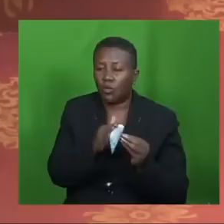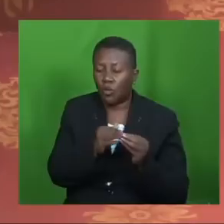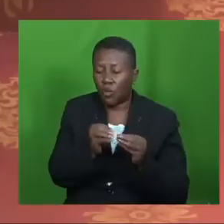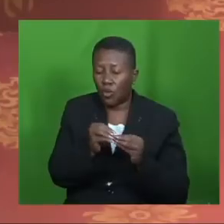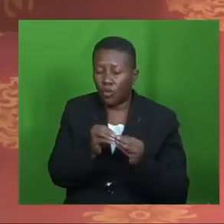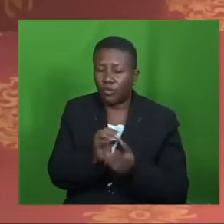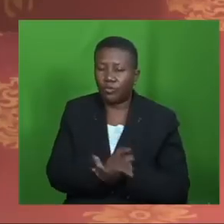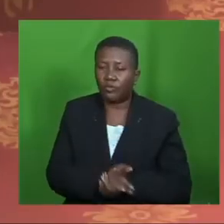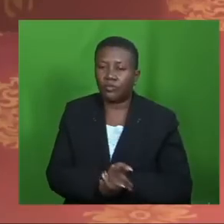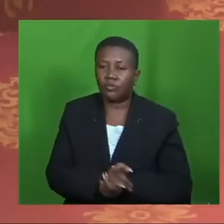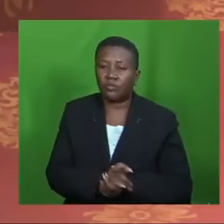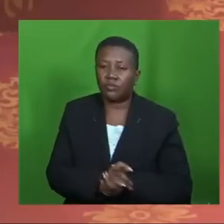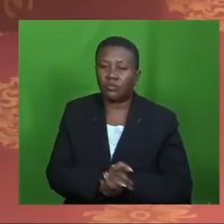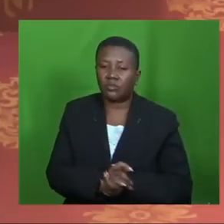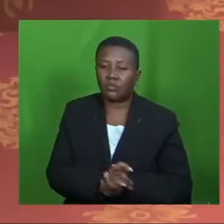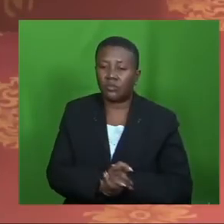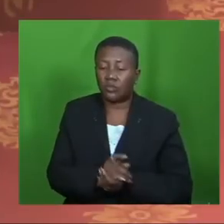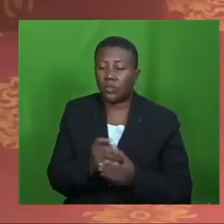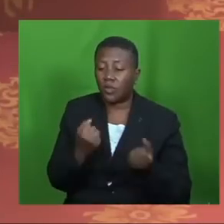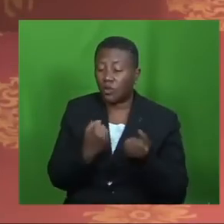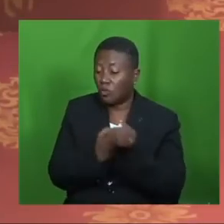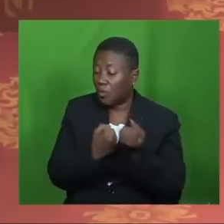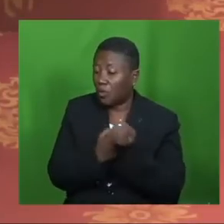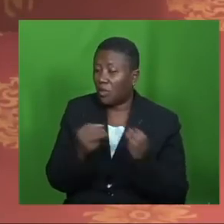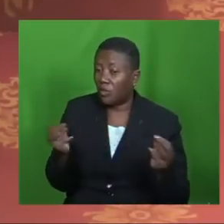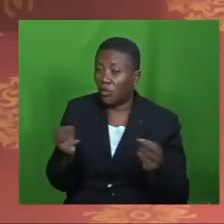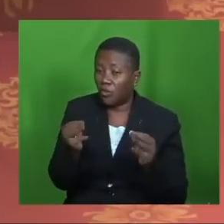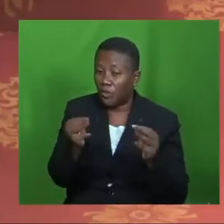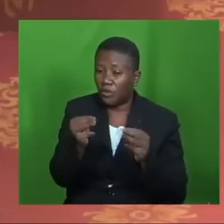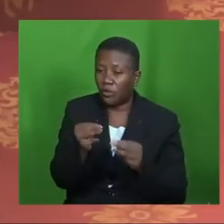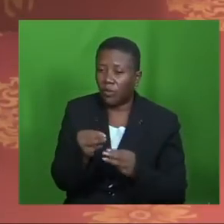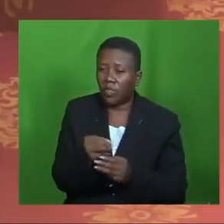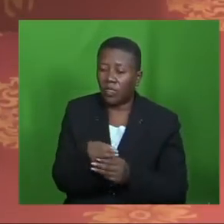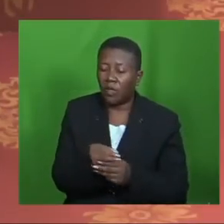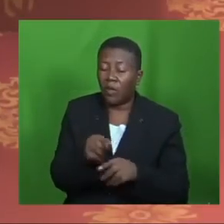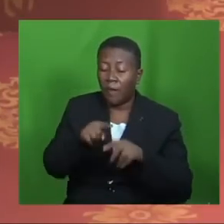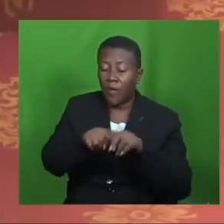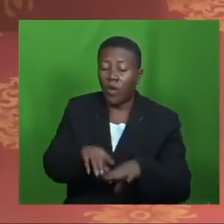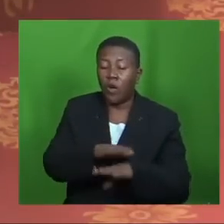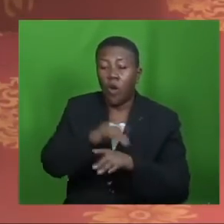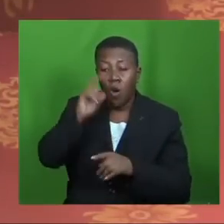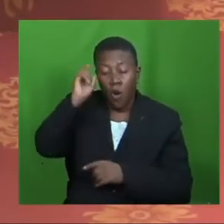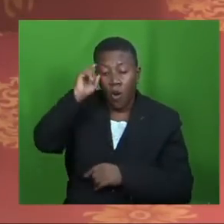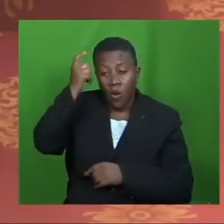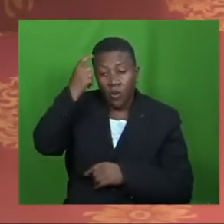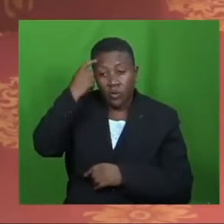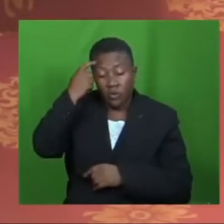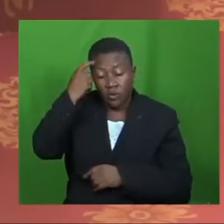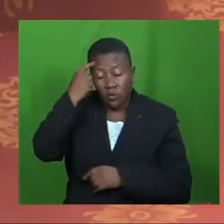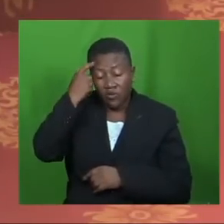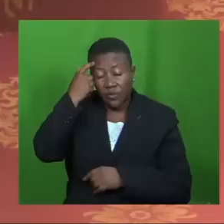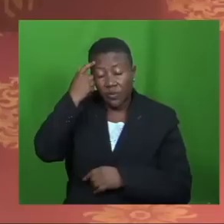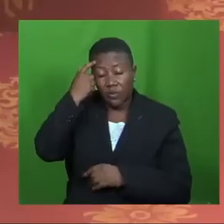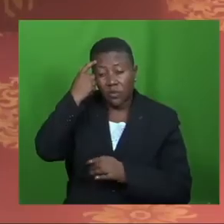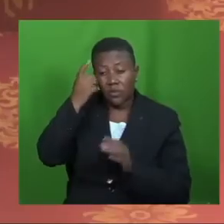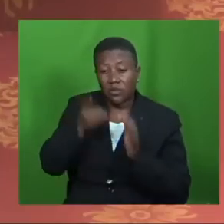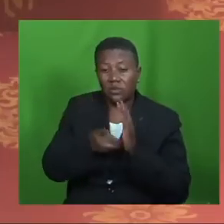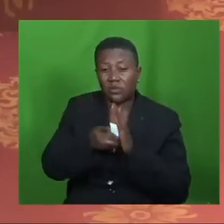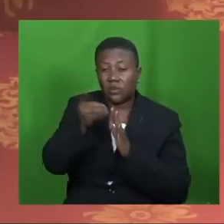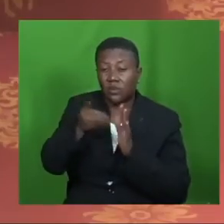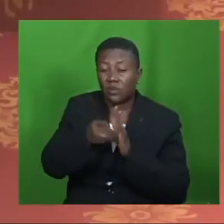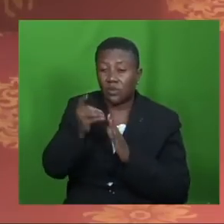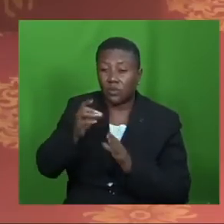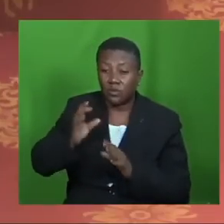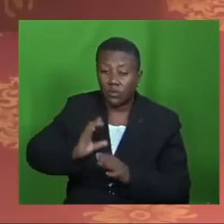stage. Supporters mobilization. In line with government white paper on the Jemafe Commission report,